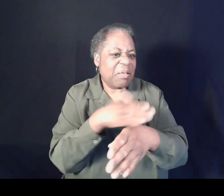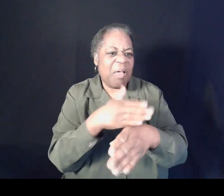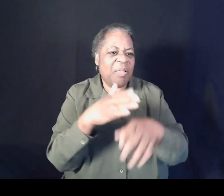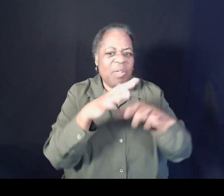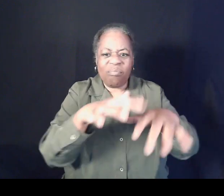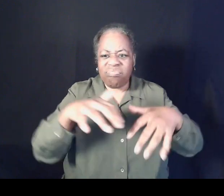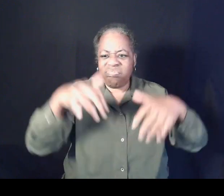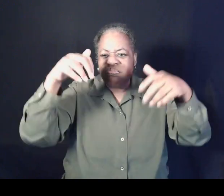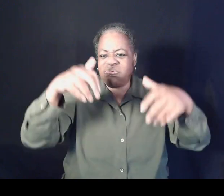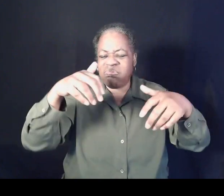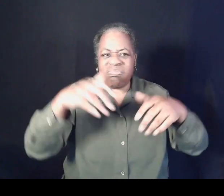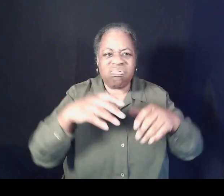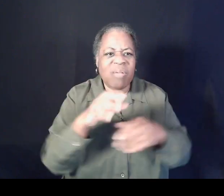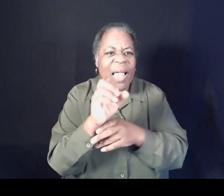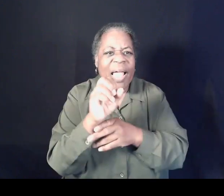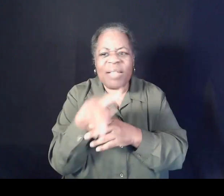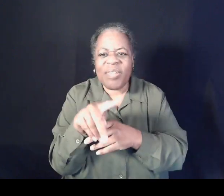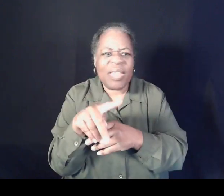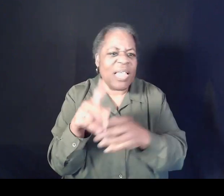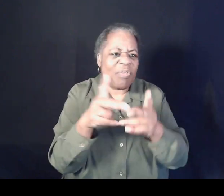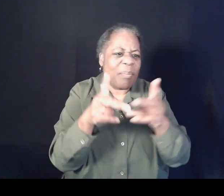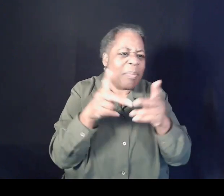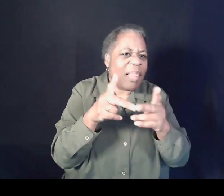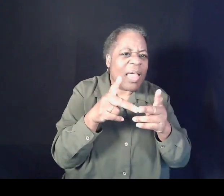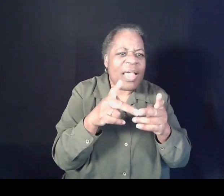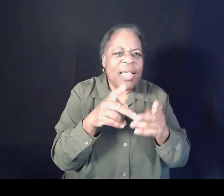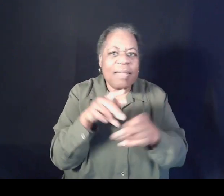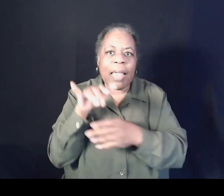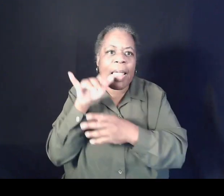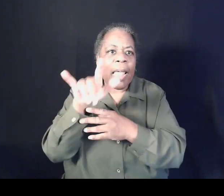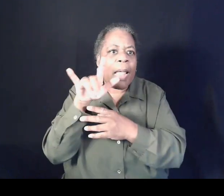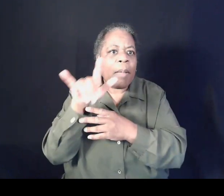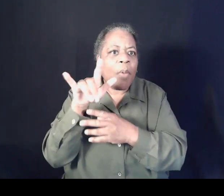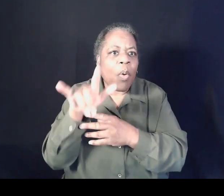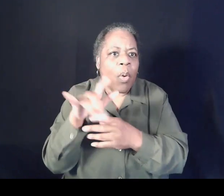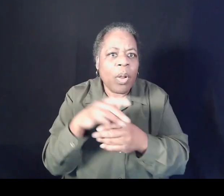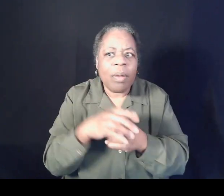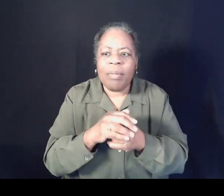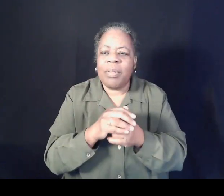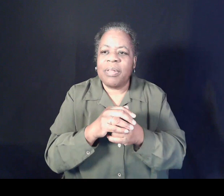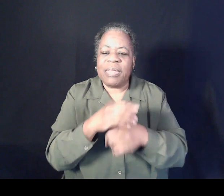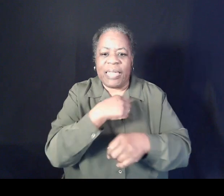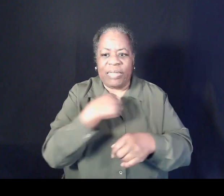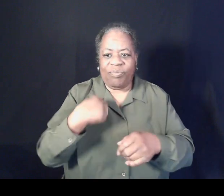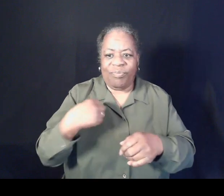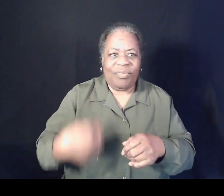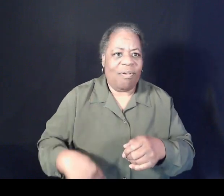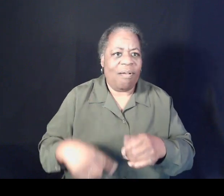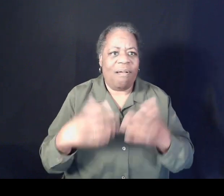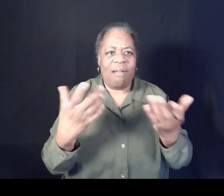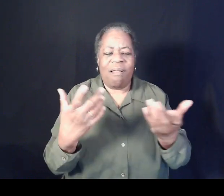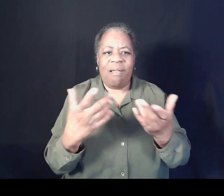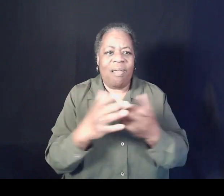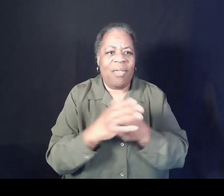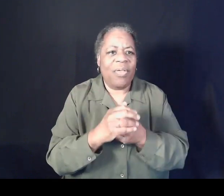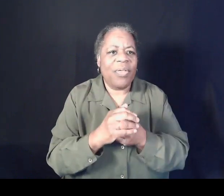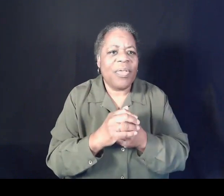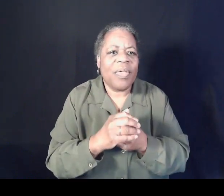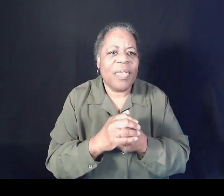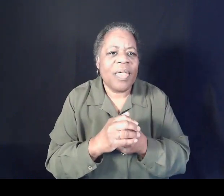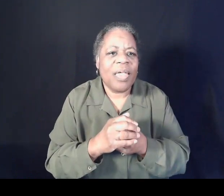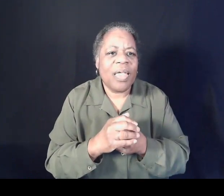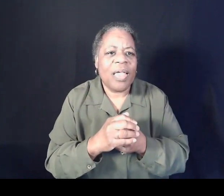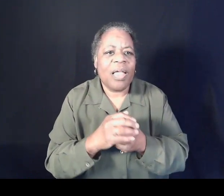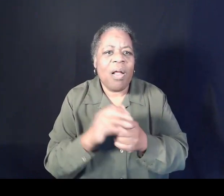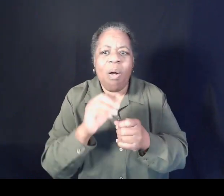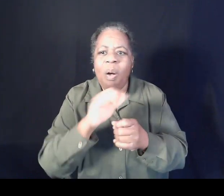state-of-the-art education facilities, airports, like the Singapore airport. tech industry headquarters, all these places that make